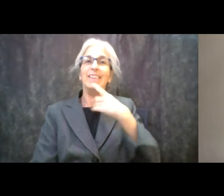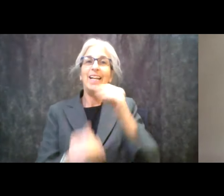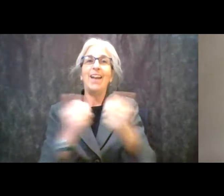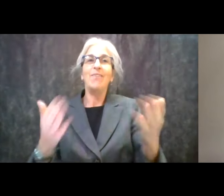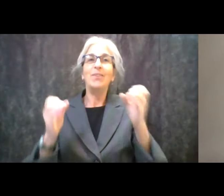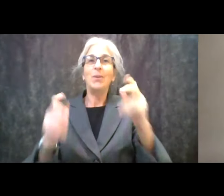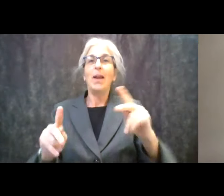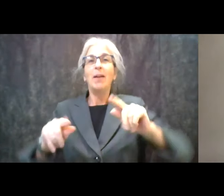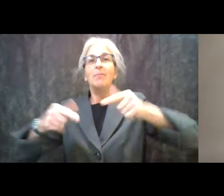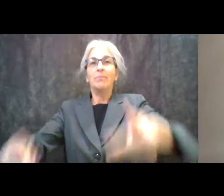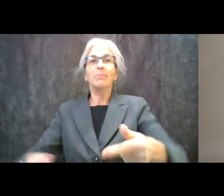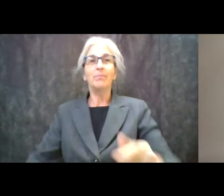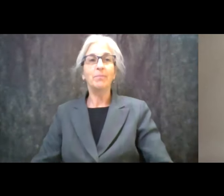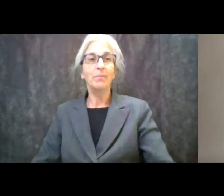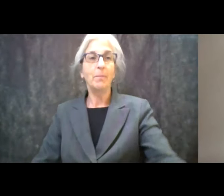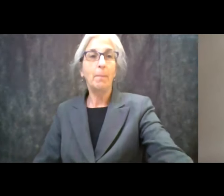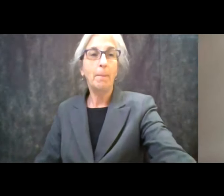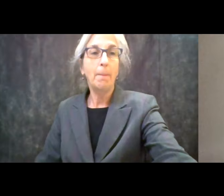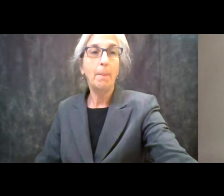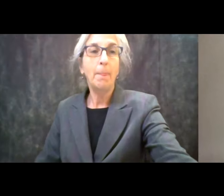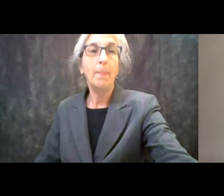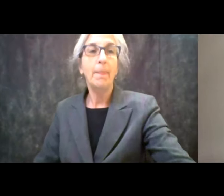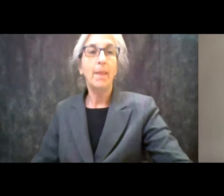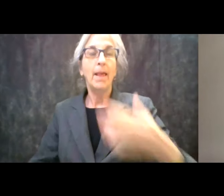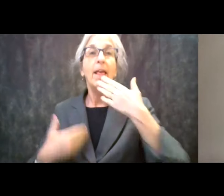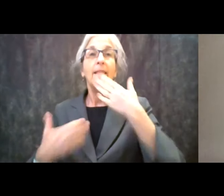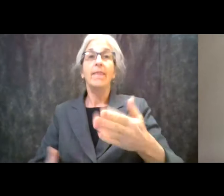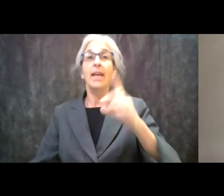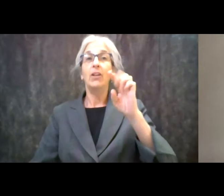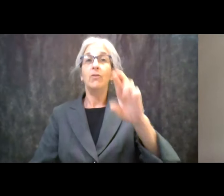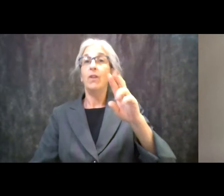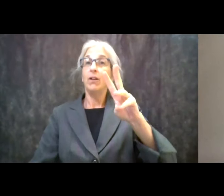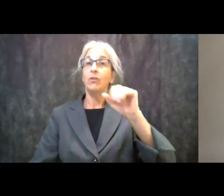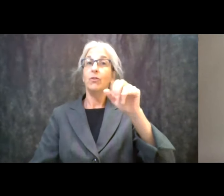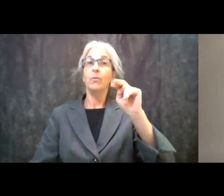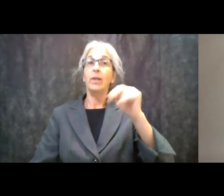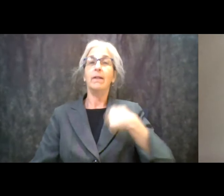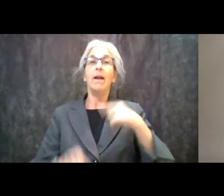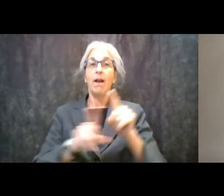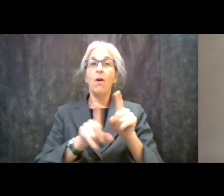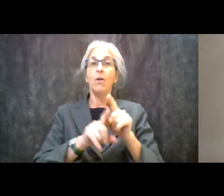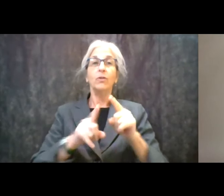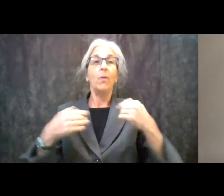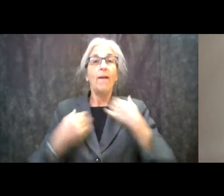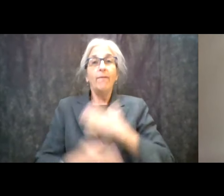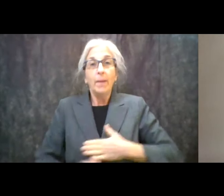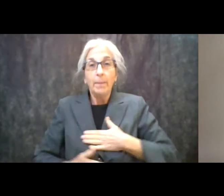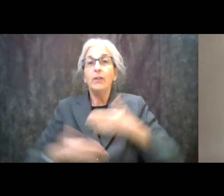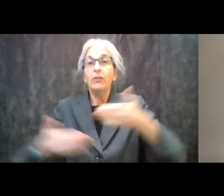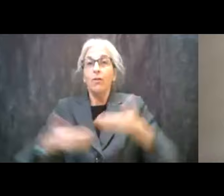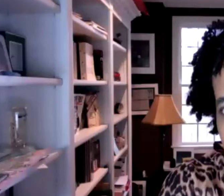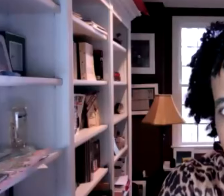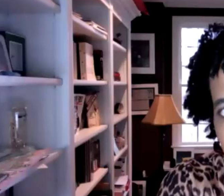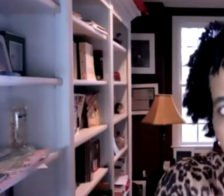you. Thank you, Dr. Nguyen. I too have the privilege of welcoming each of you to this installment of Facts and